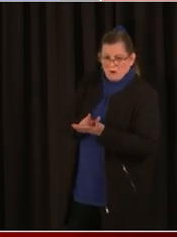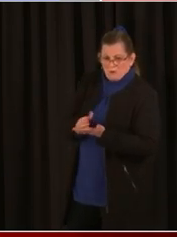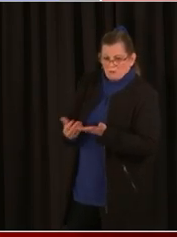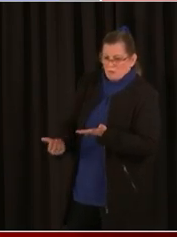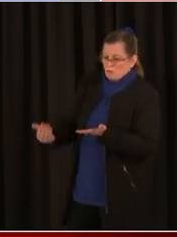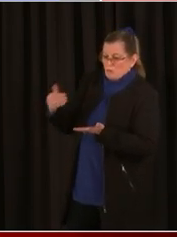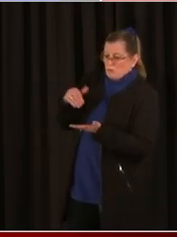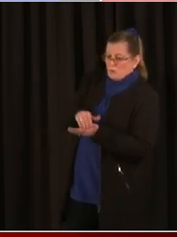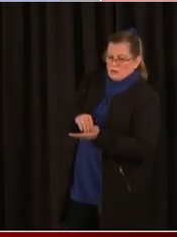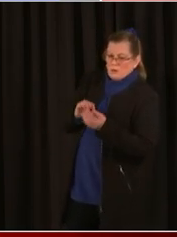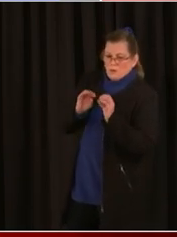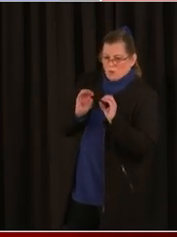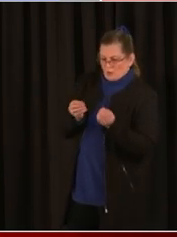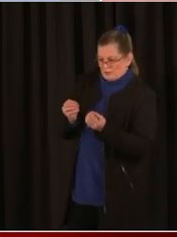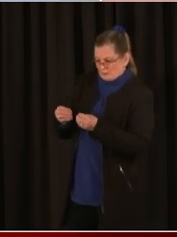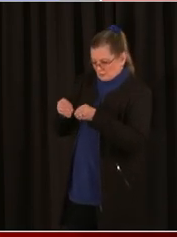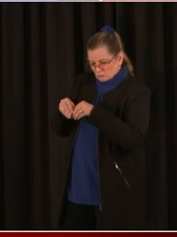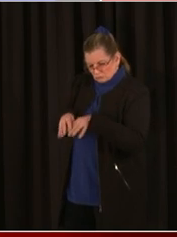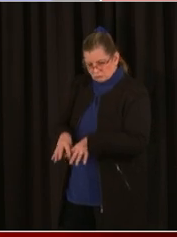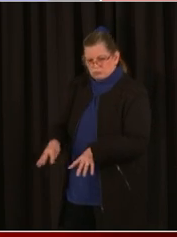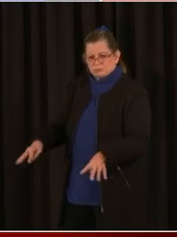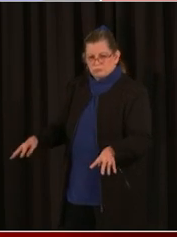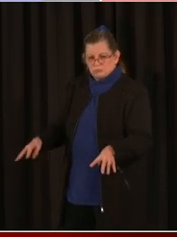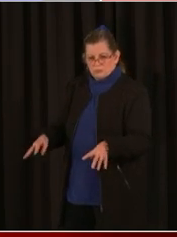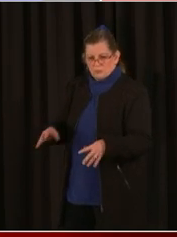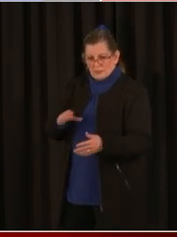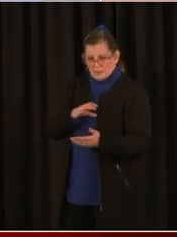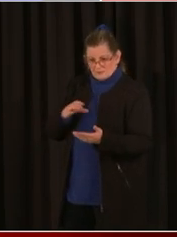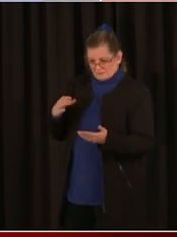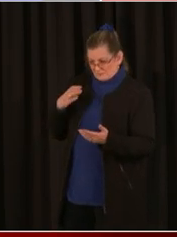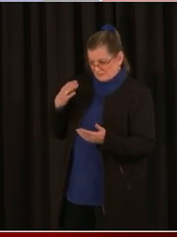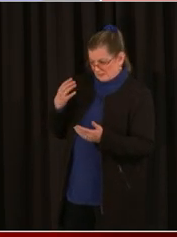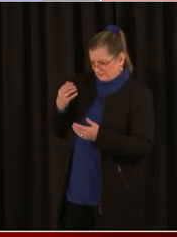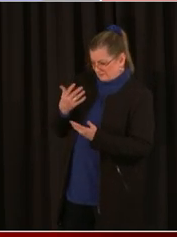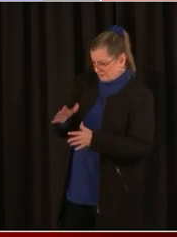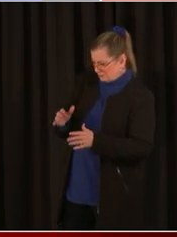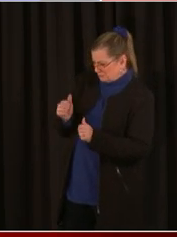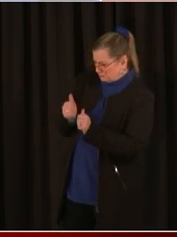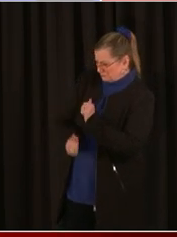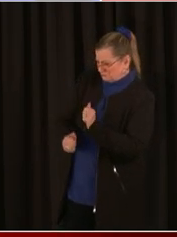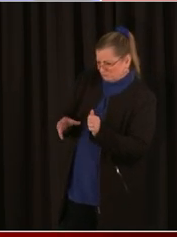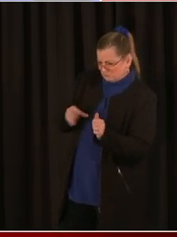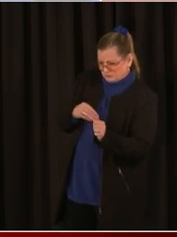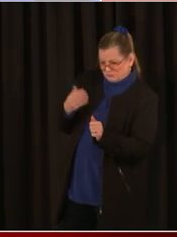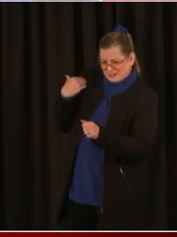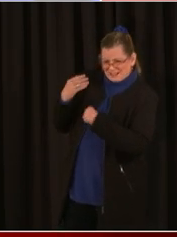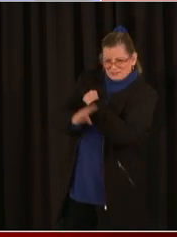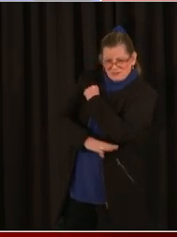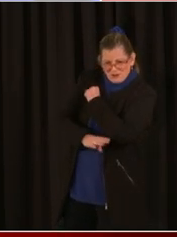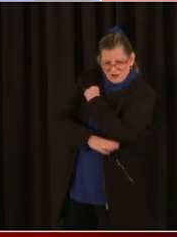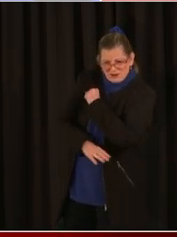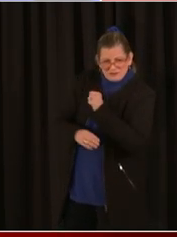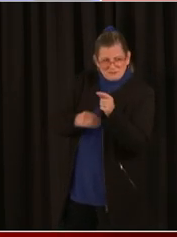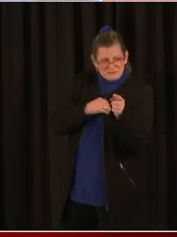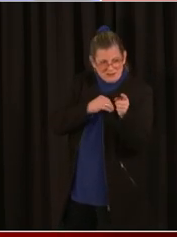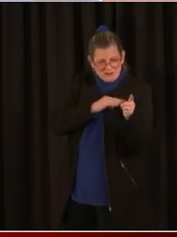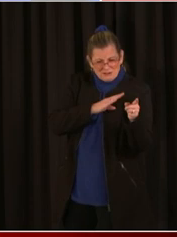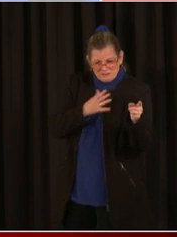council approved last fall, and the mayor approved. It's probably one of those